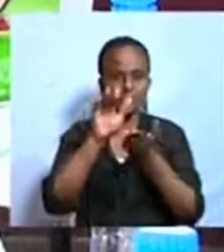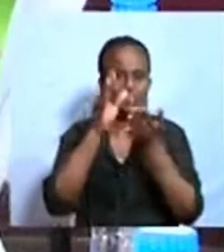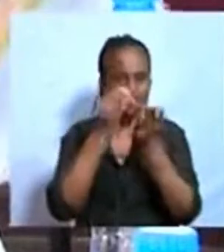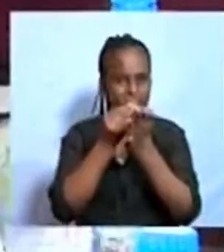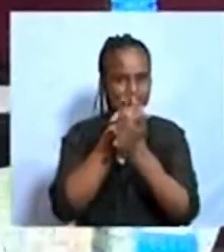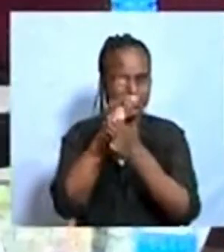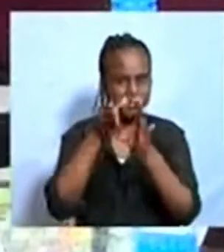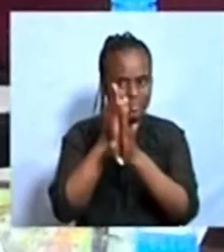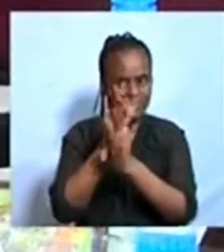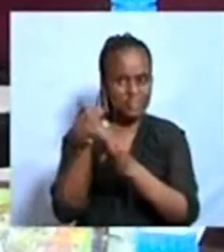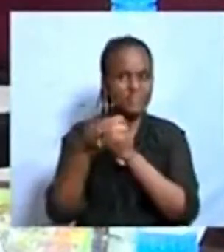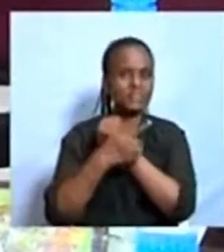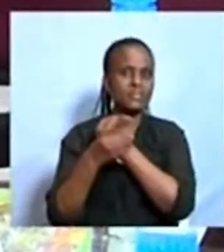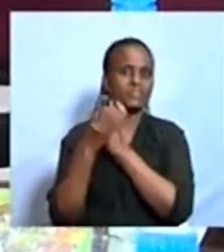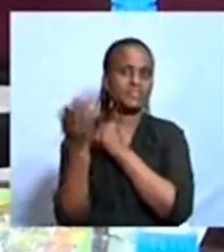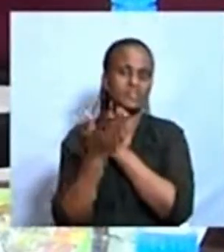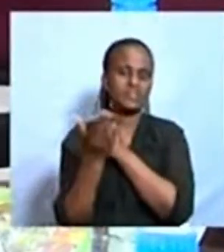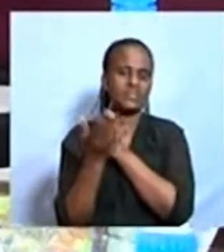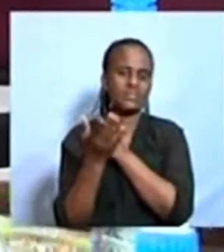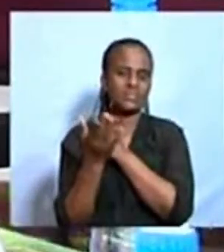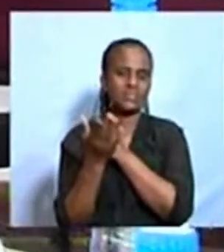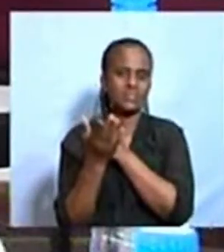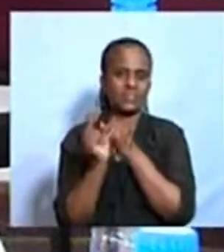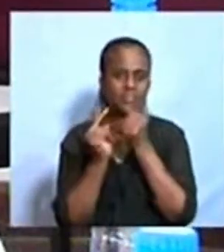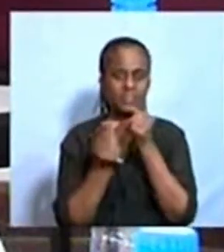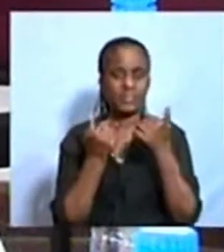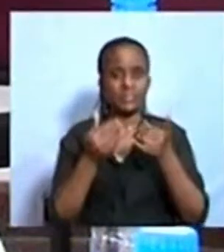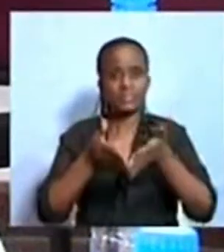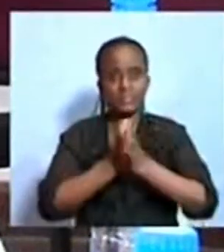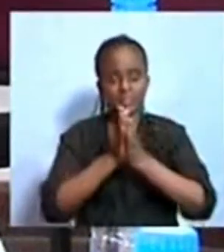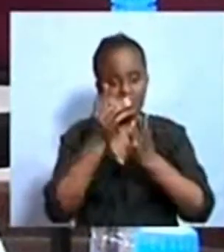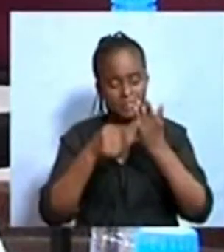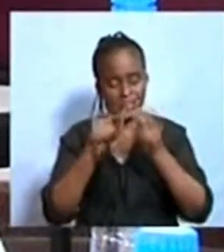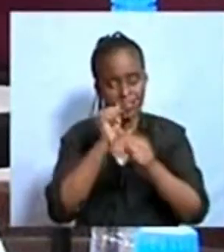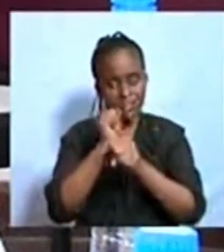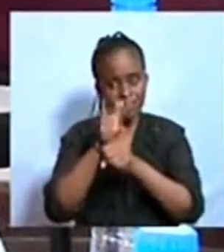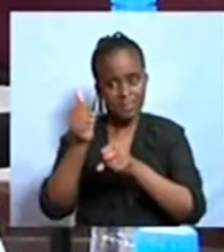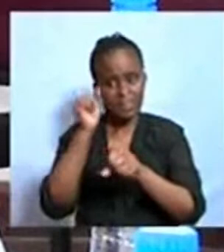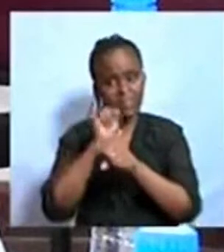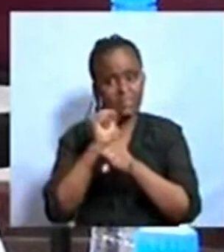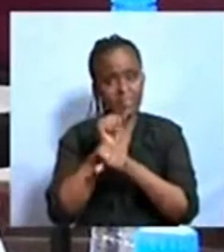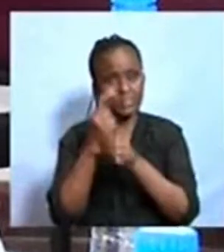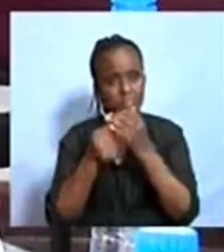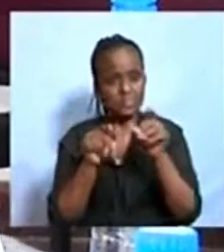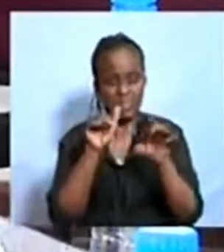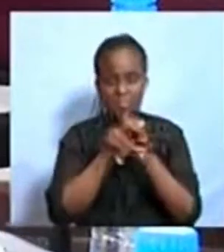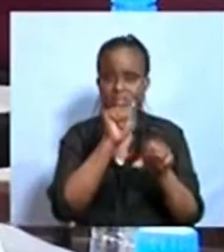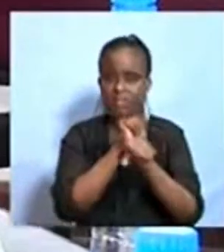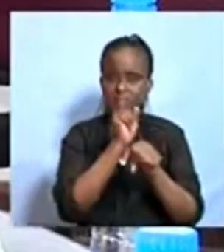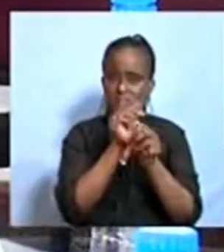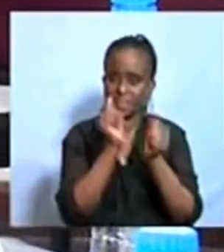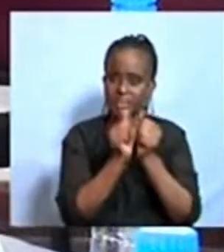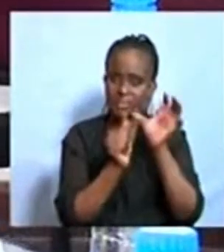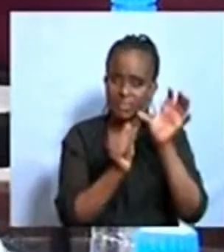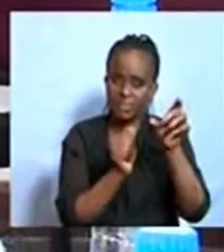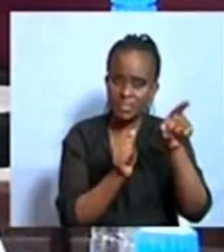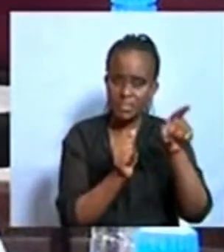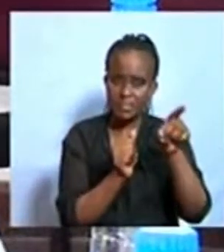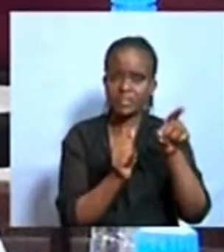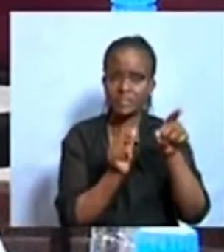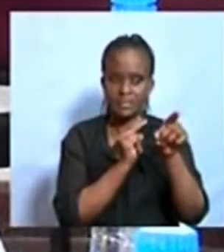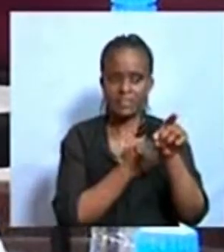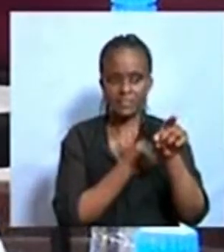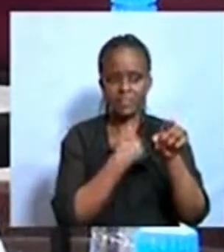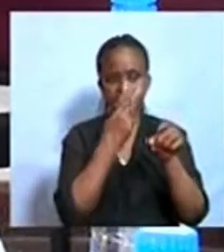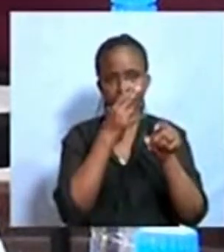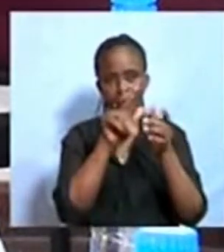towards that particular department. We are asking, so what work do they do? And in working with that particular unit, we've also seen